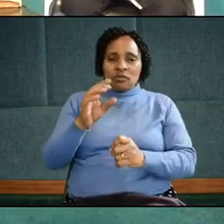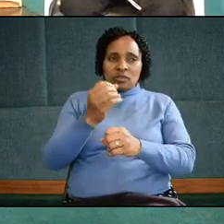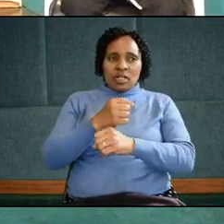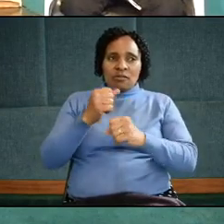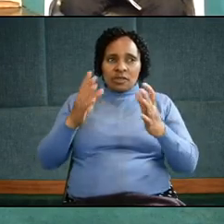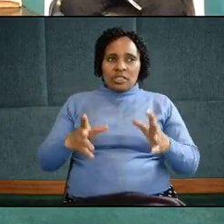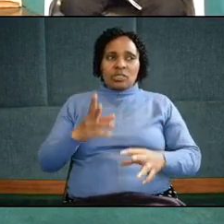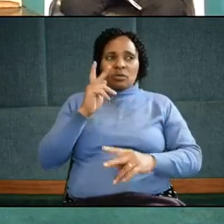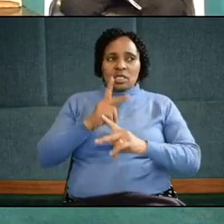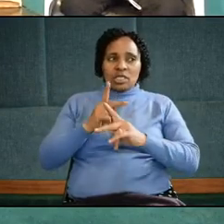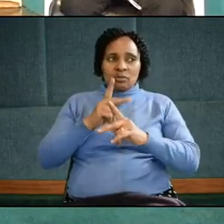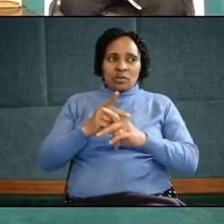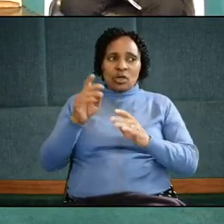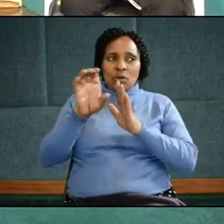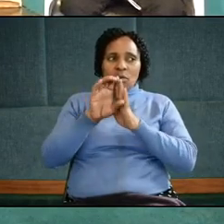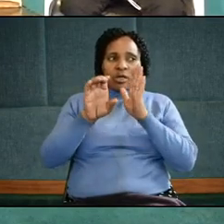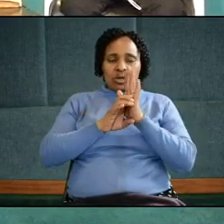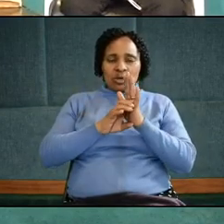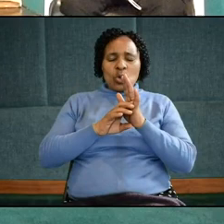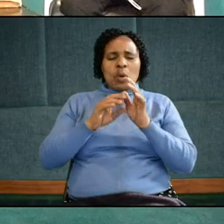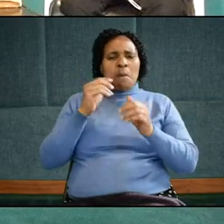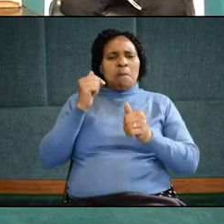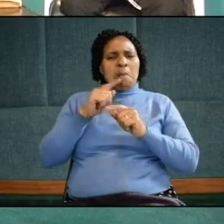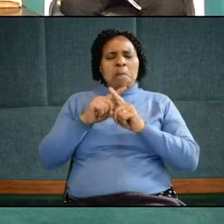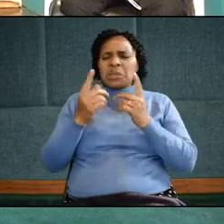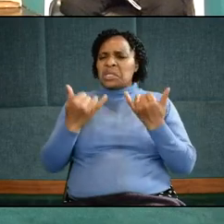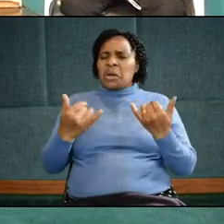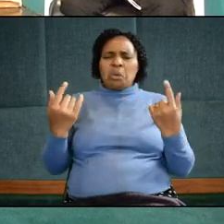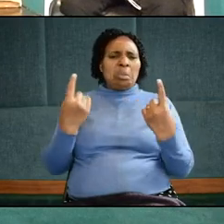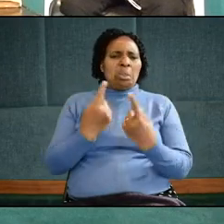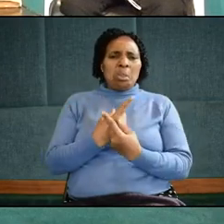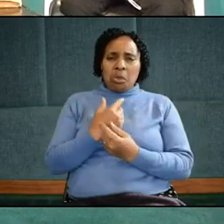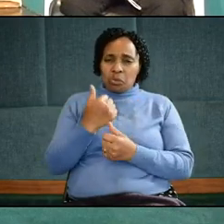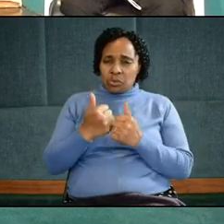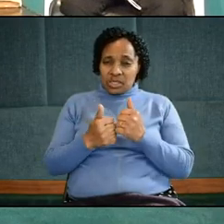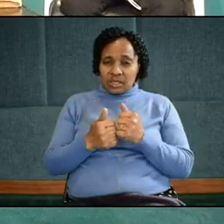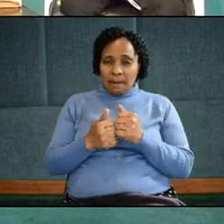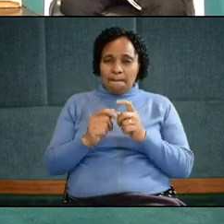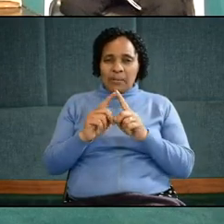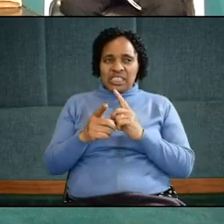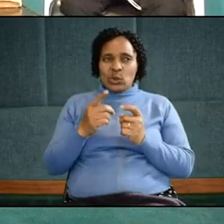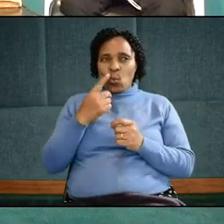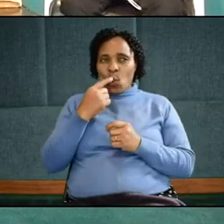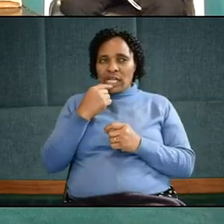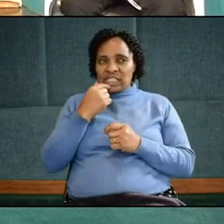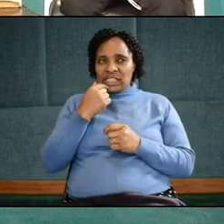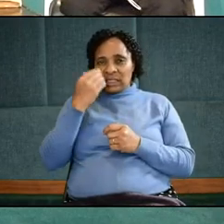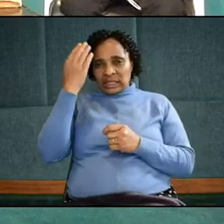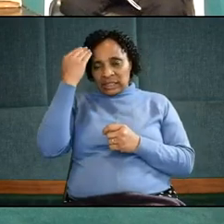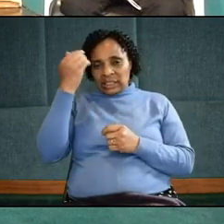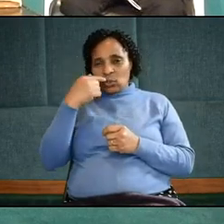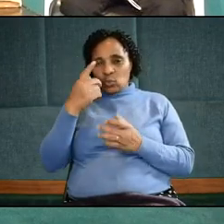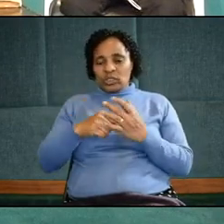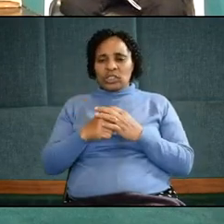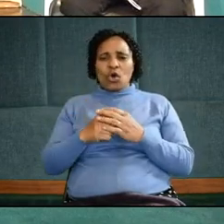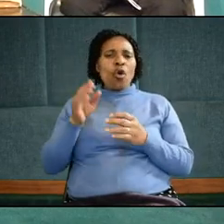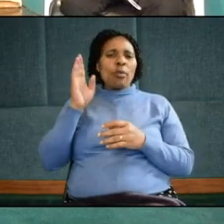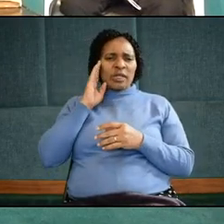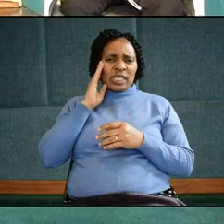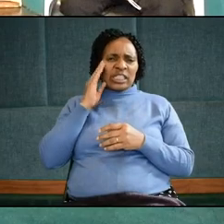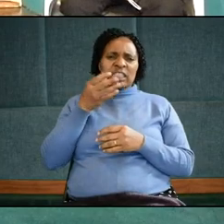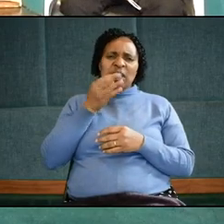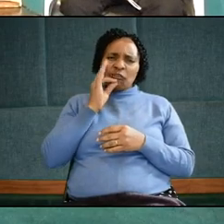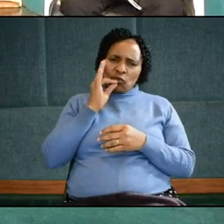keep the commandments. But that's the contrary, right? Ellen White says that obedience is a